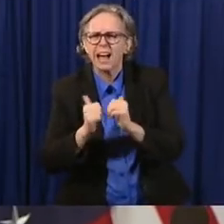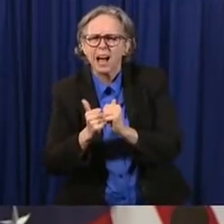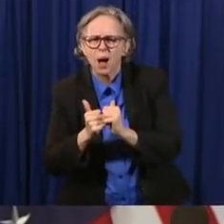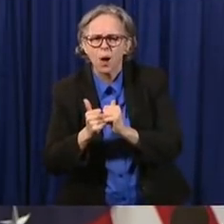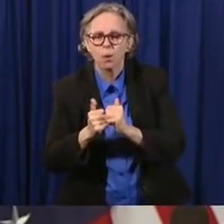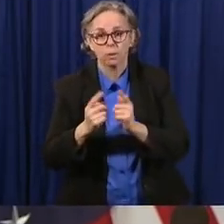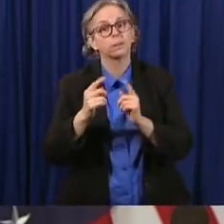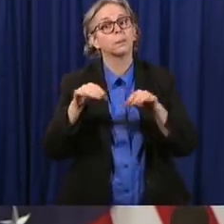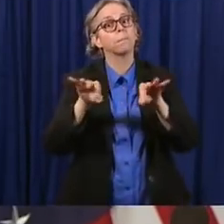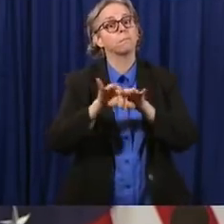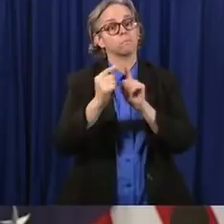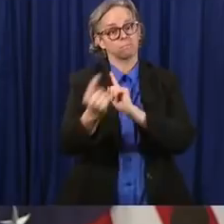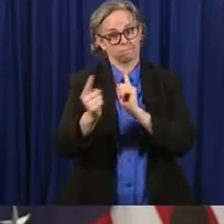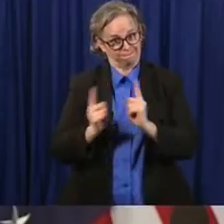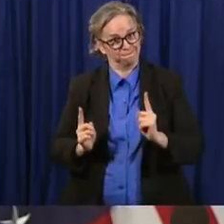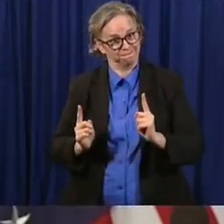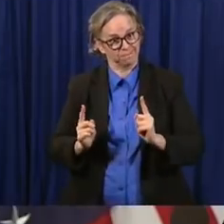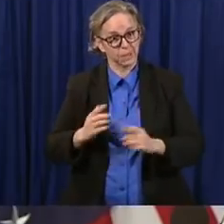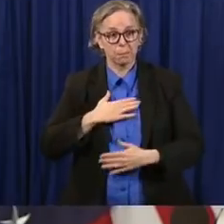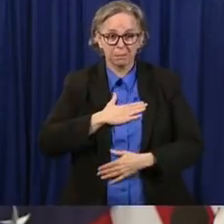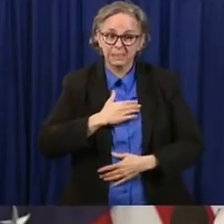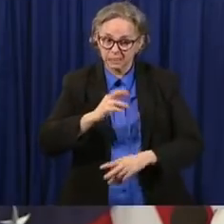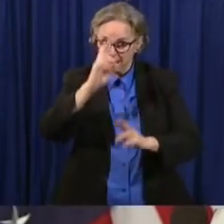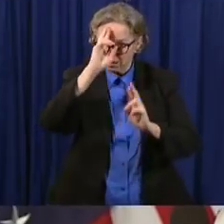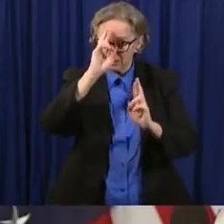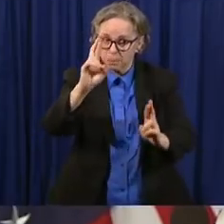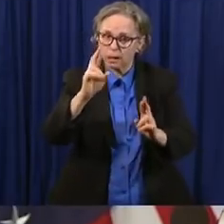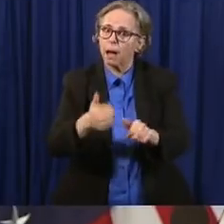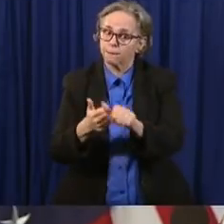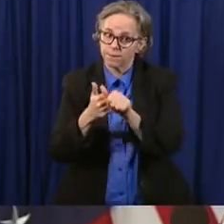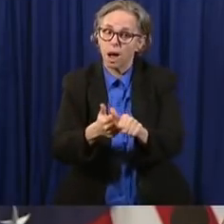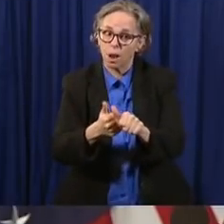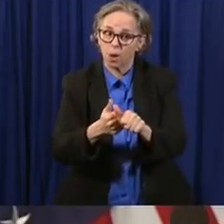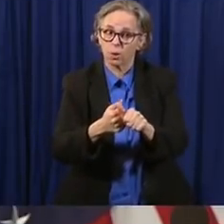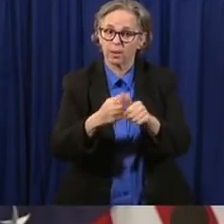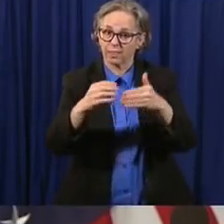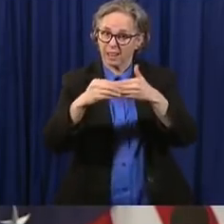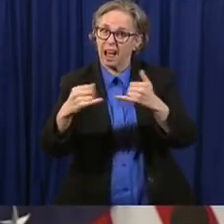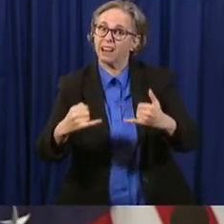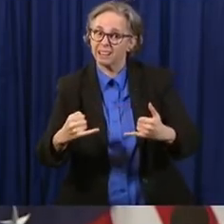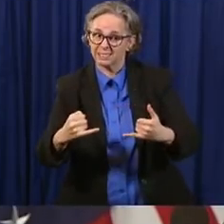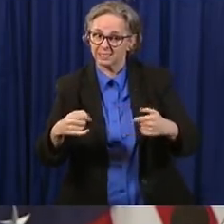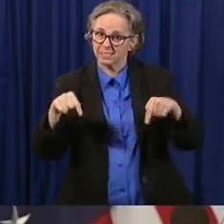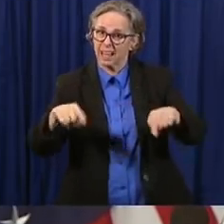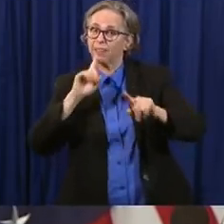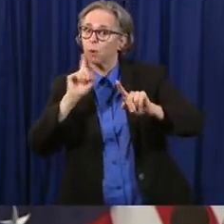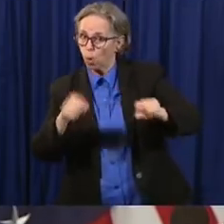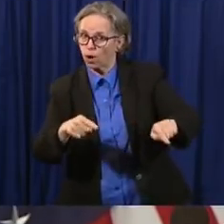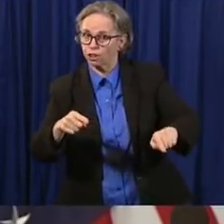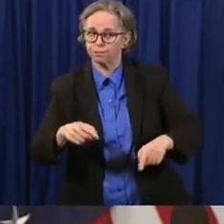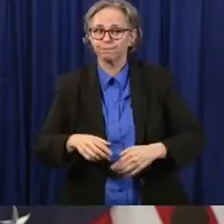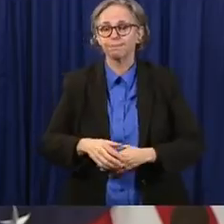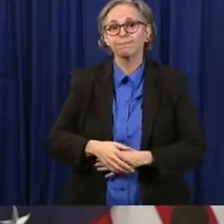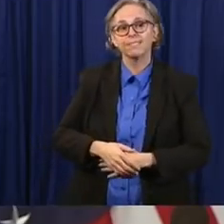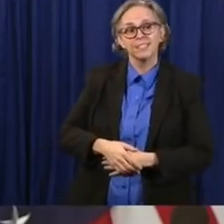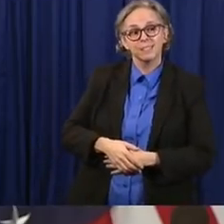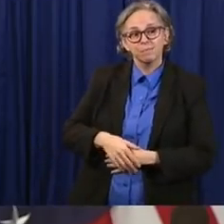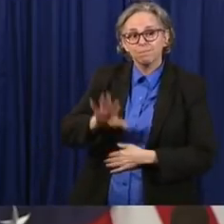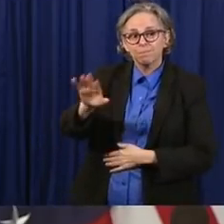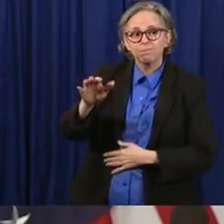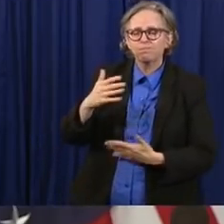and follow the guidelines and the orders that are in effect. We extend our appreciation to